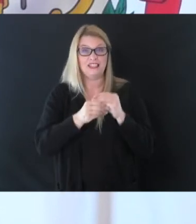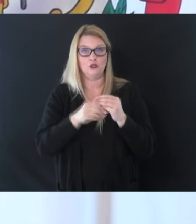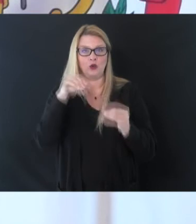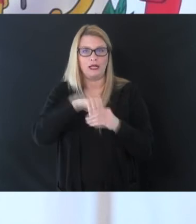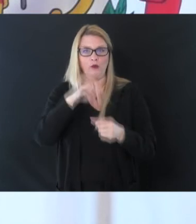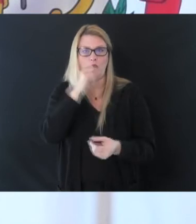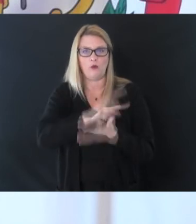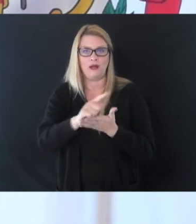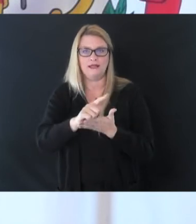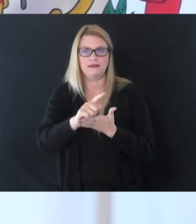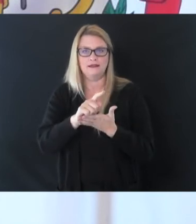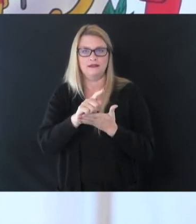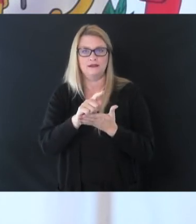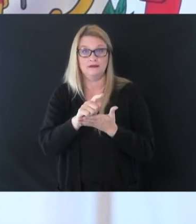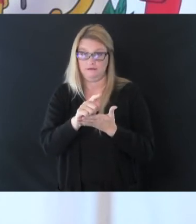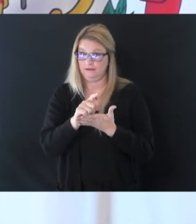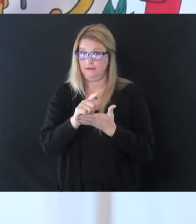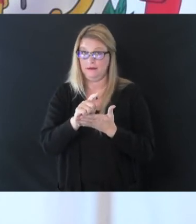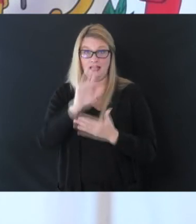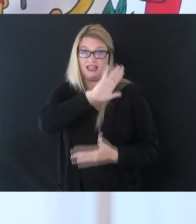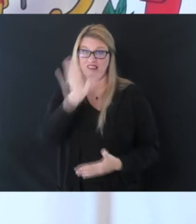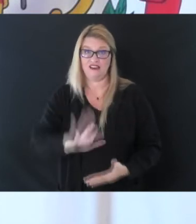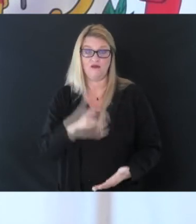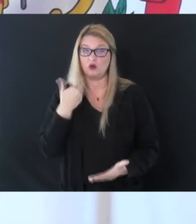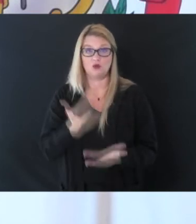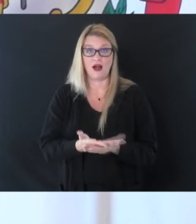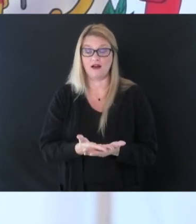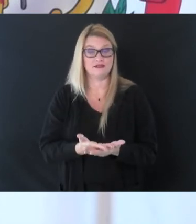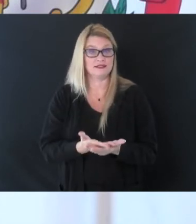week. And they didn't come, did they?